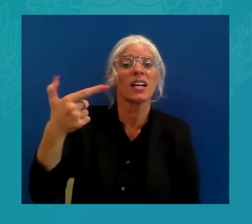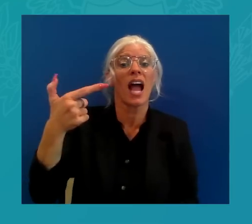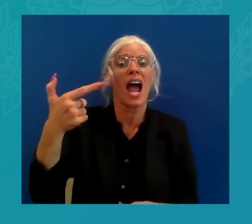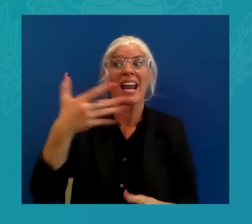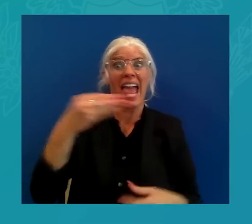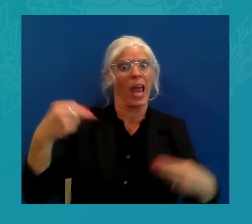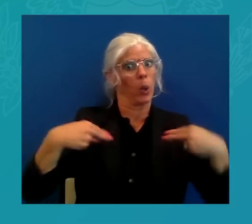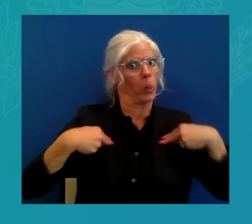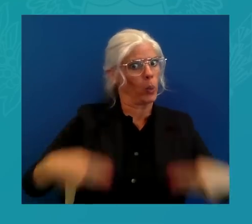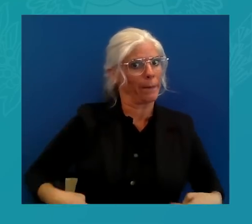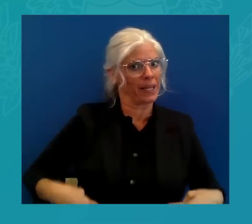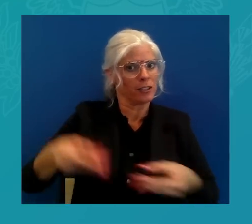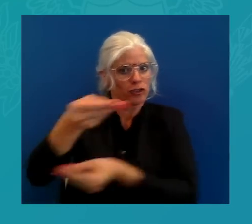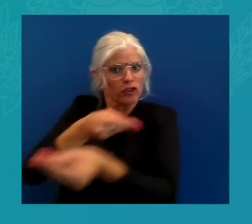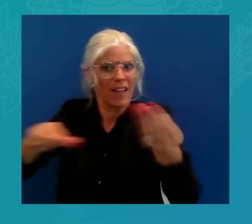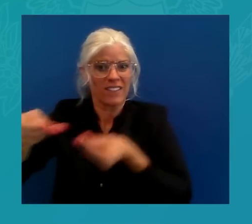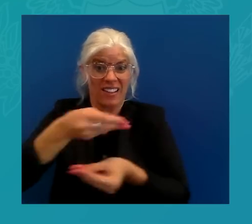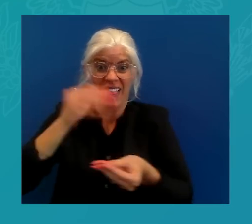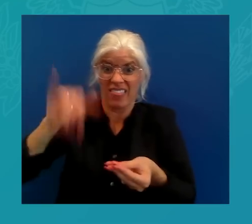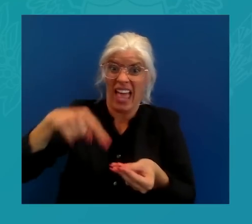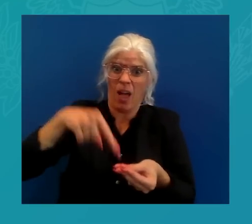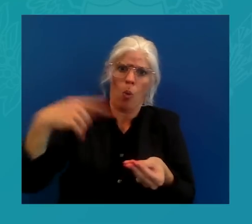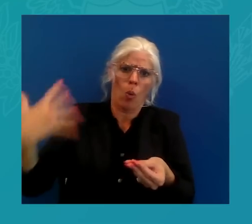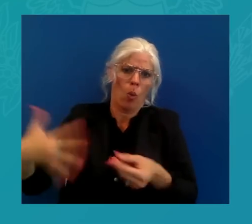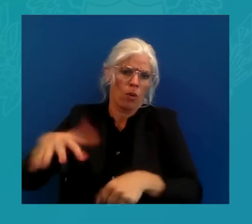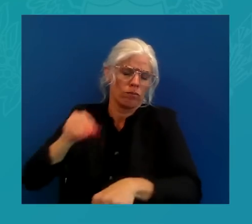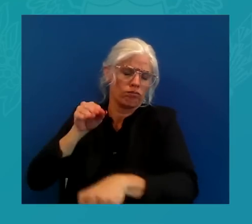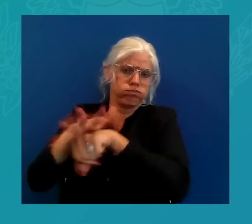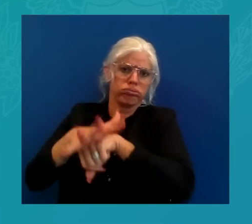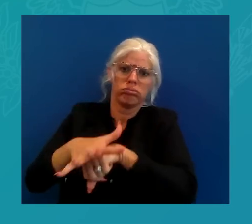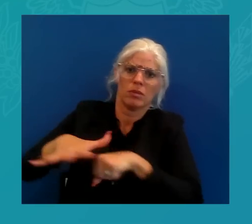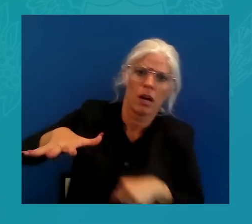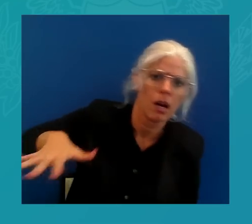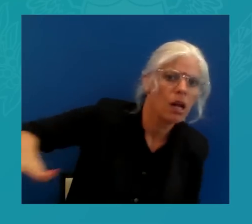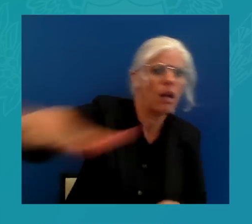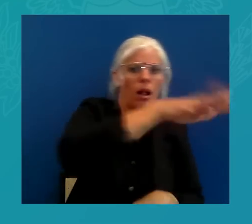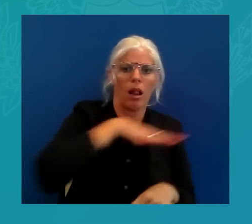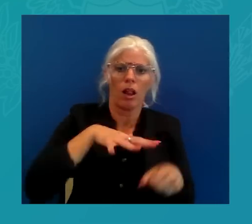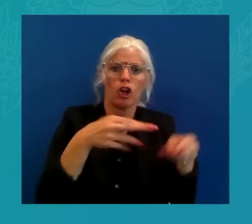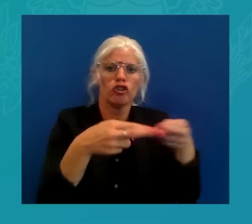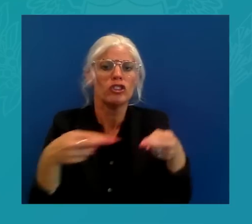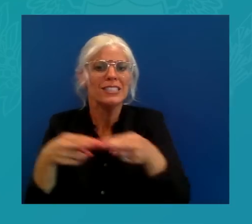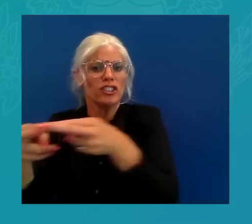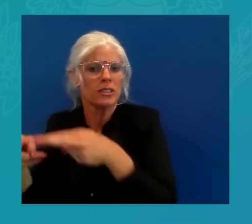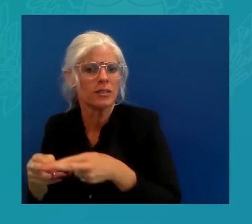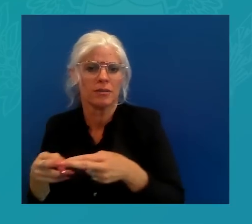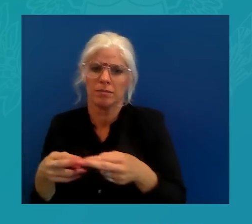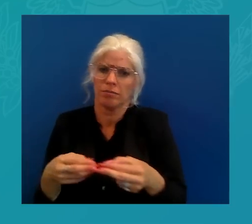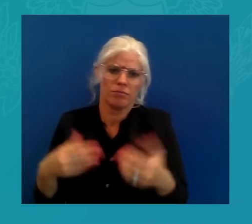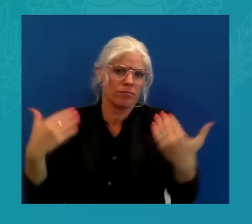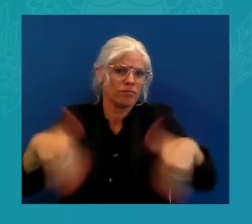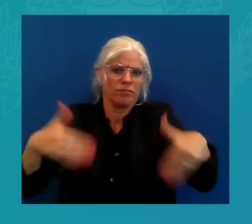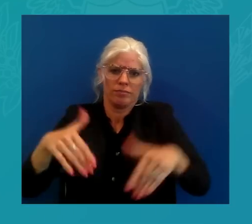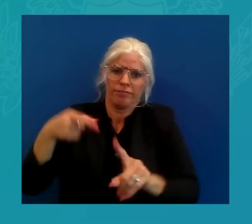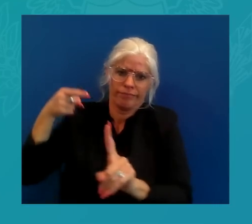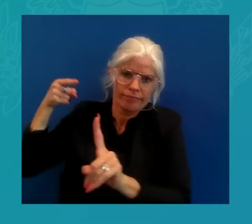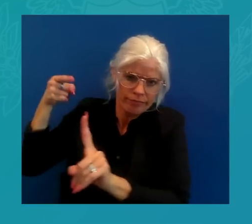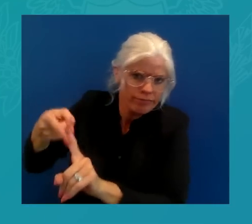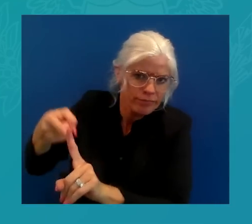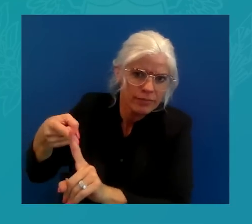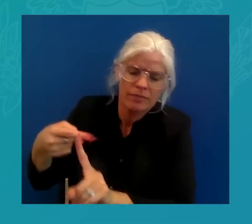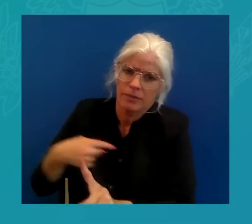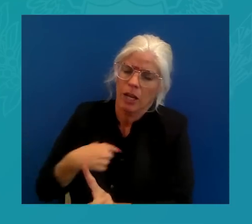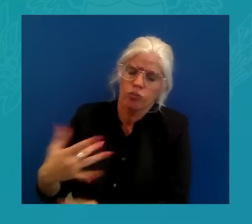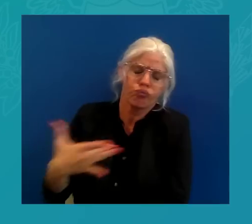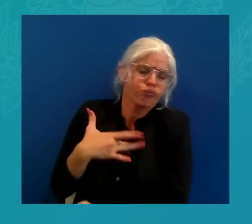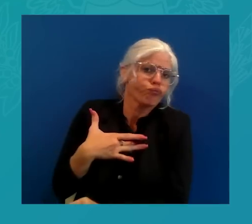region. More broadly on the issue of Haiti, first, I will say that our hearts go out to those